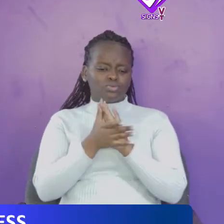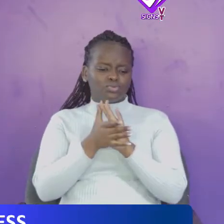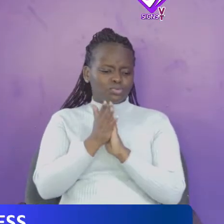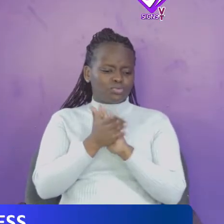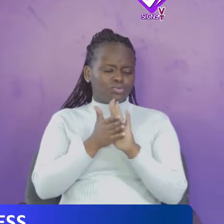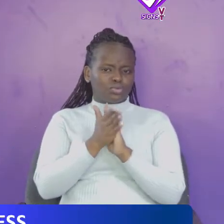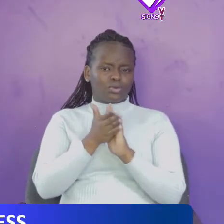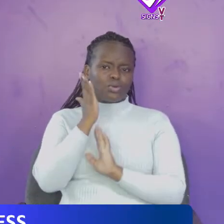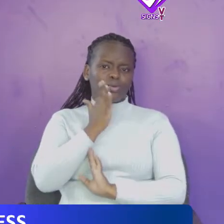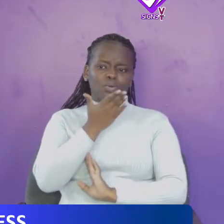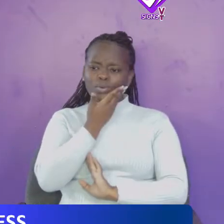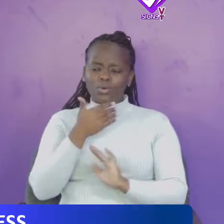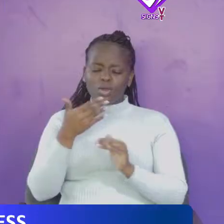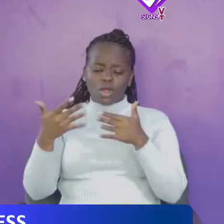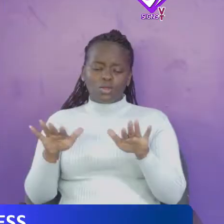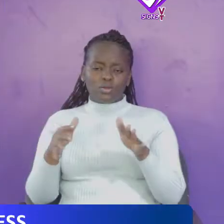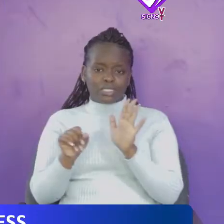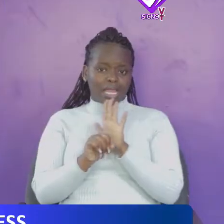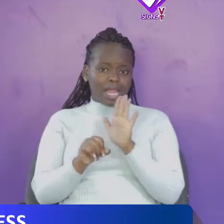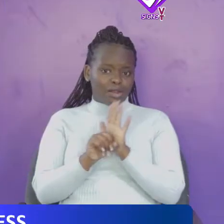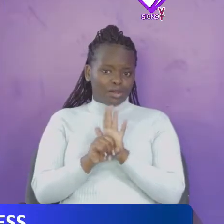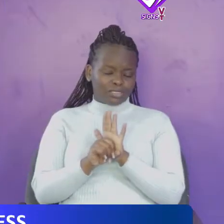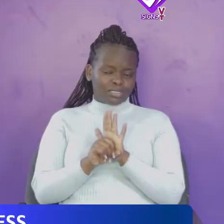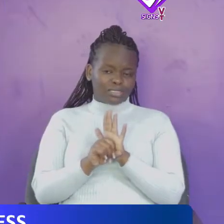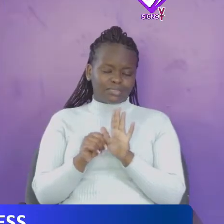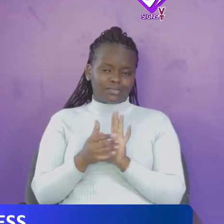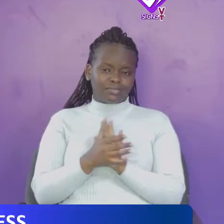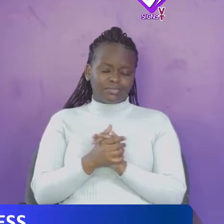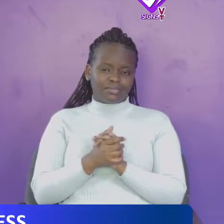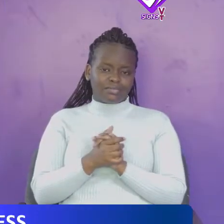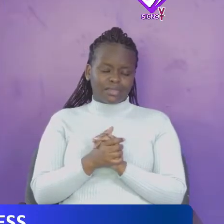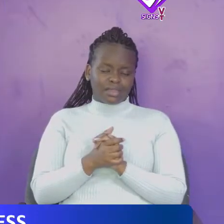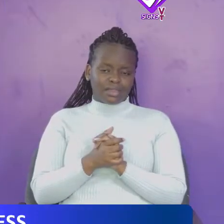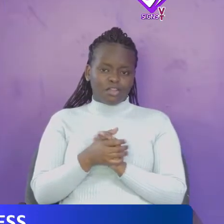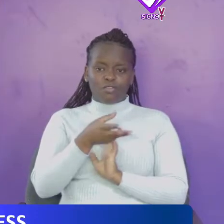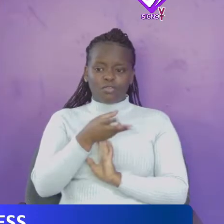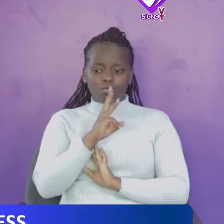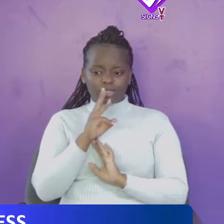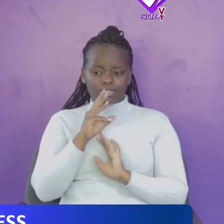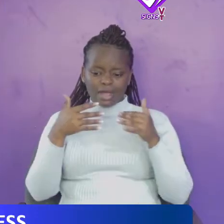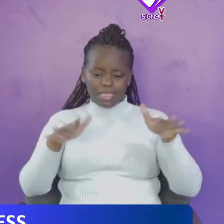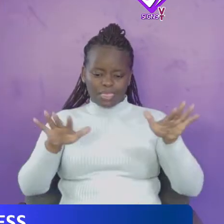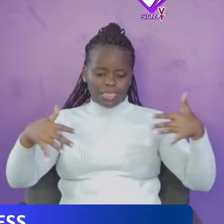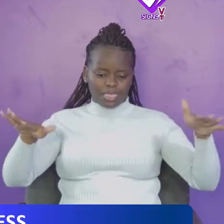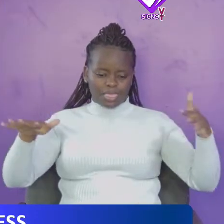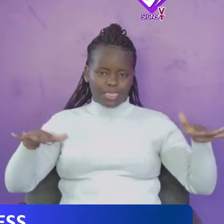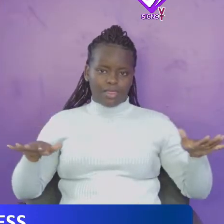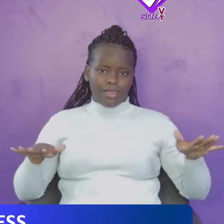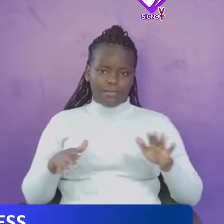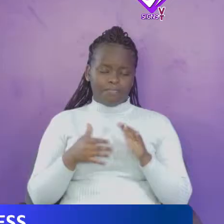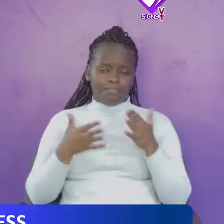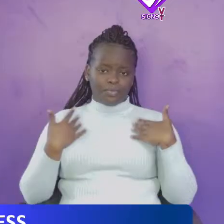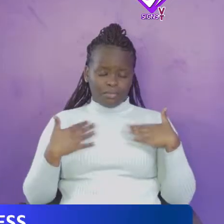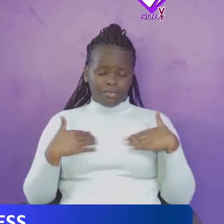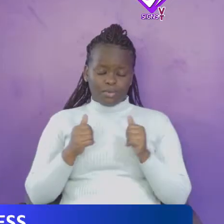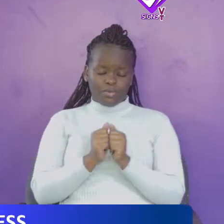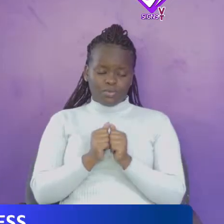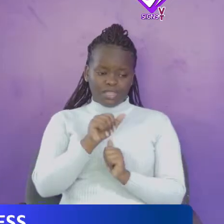if he's not sweating, being exposed to heat, you're losing moisture. So individuals with such,